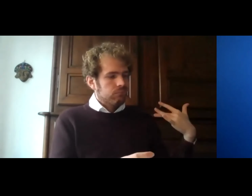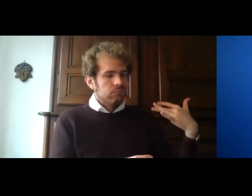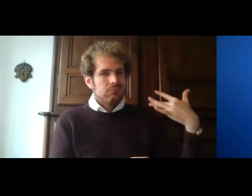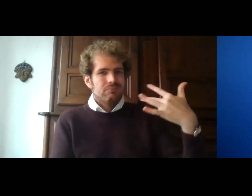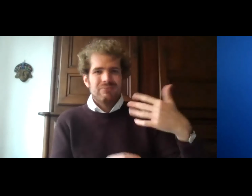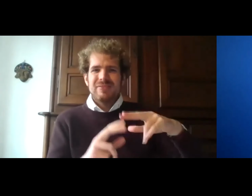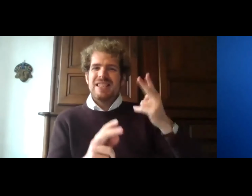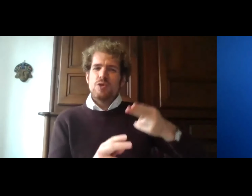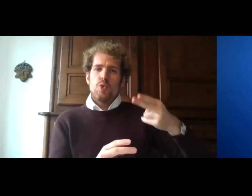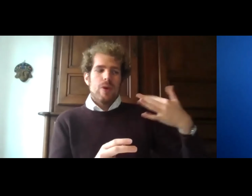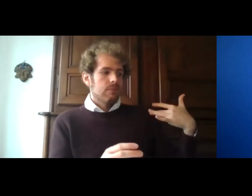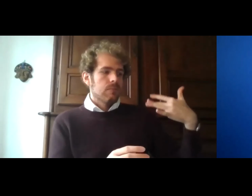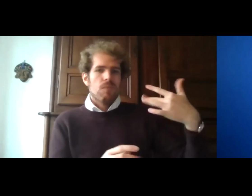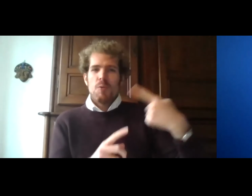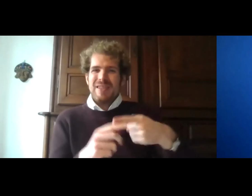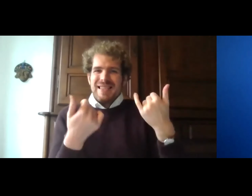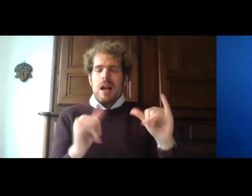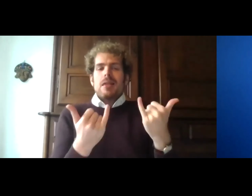fact.